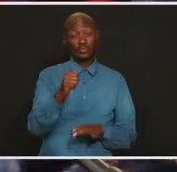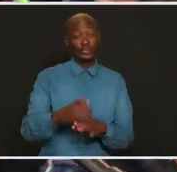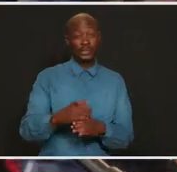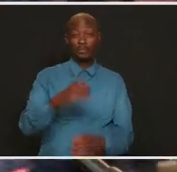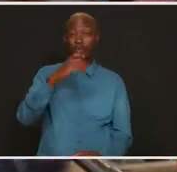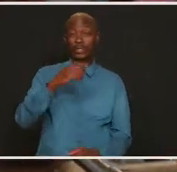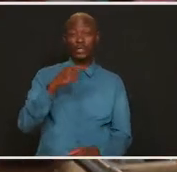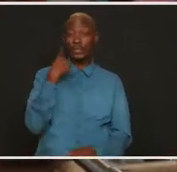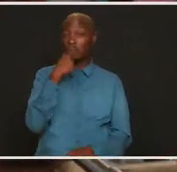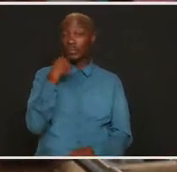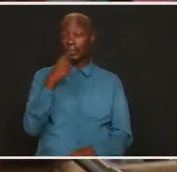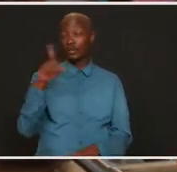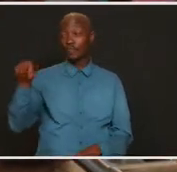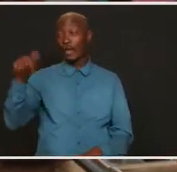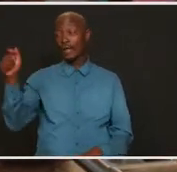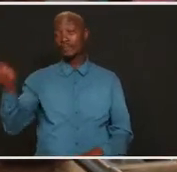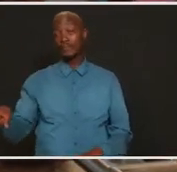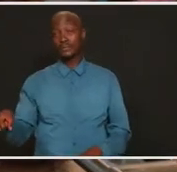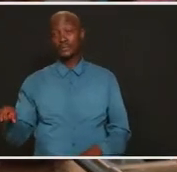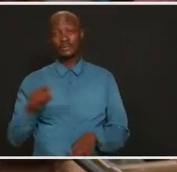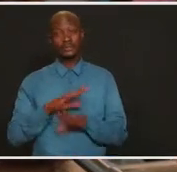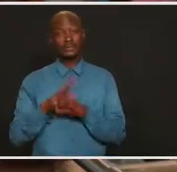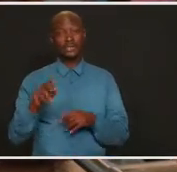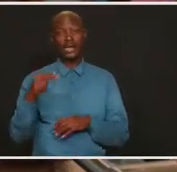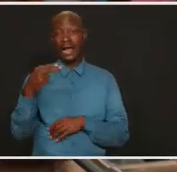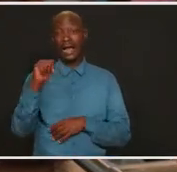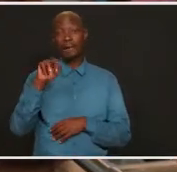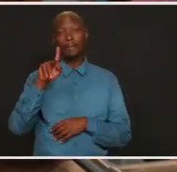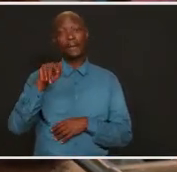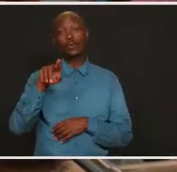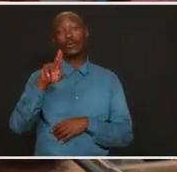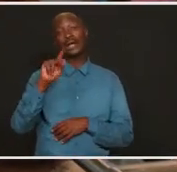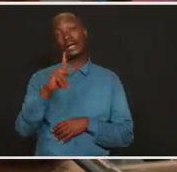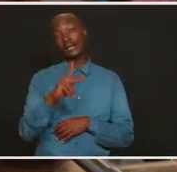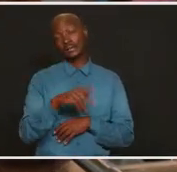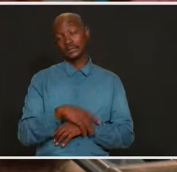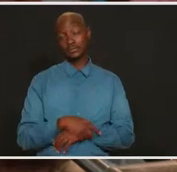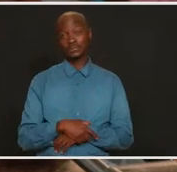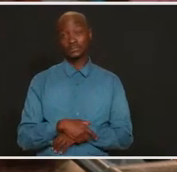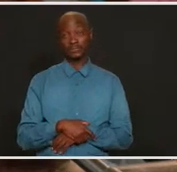to the lips of his neighbor this is in habakkuk um